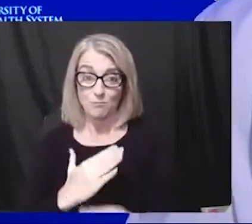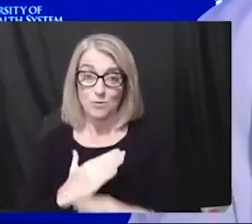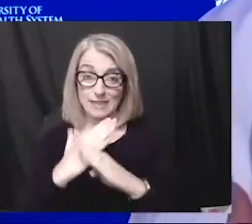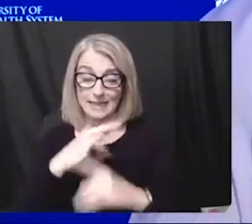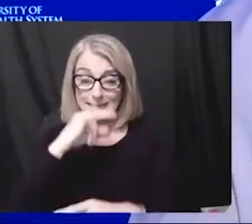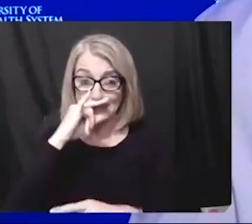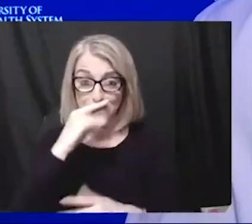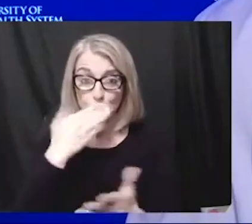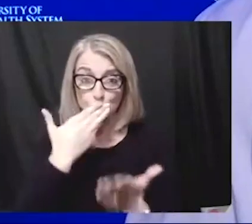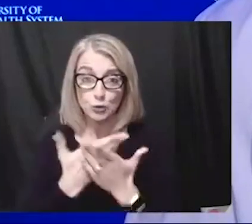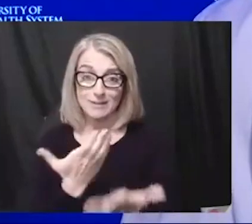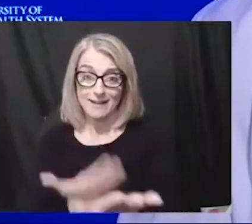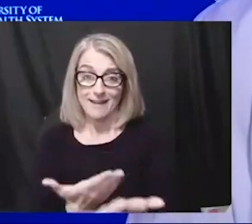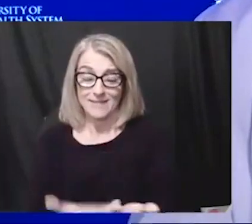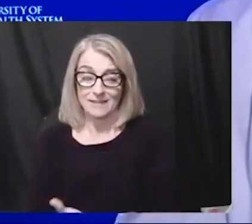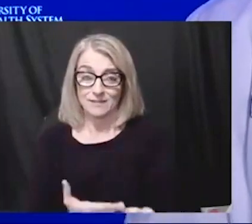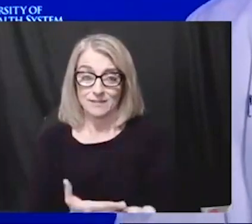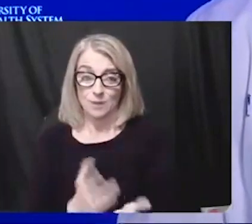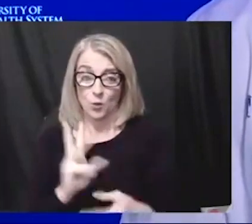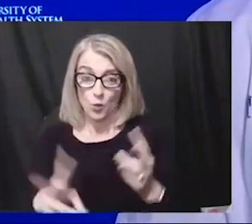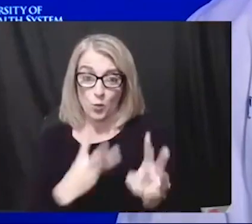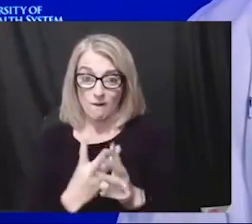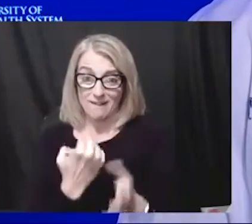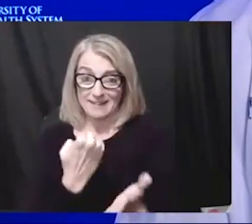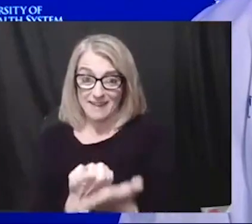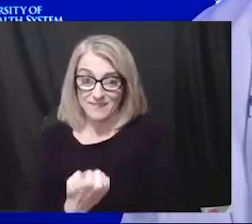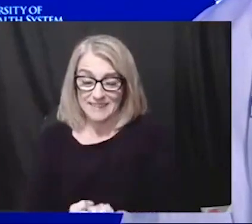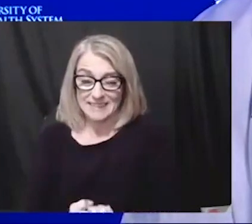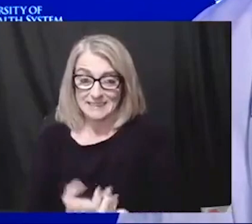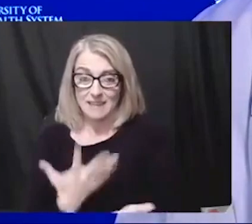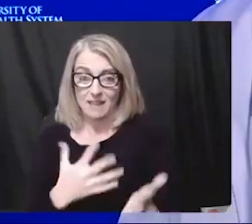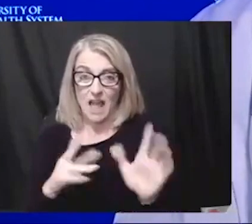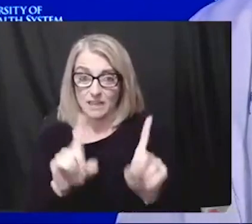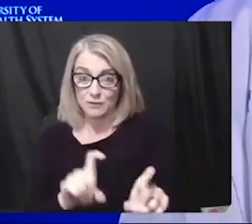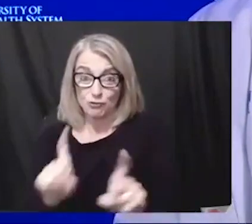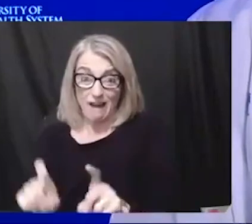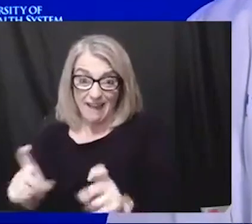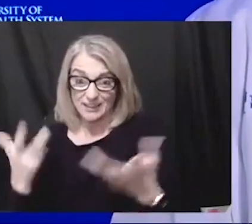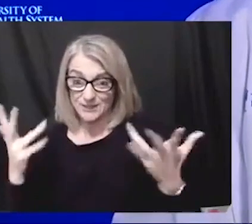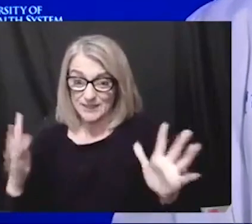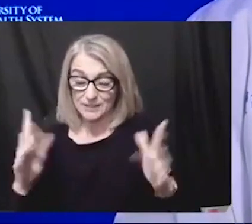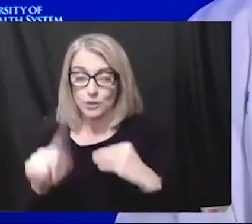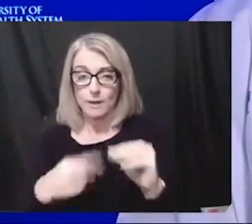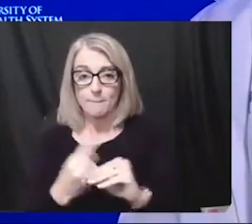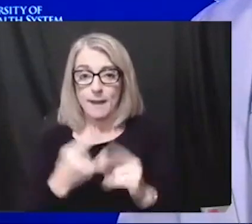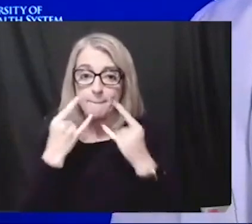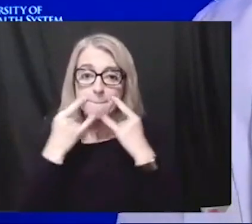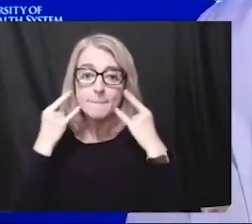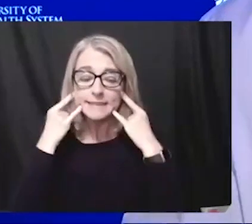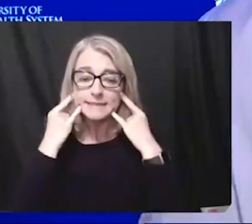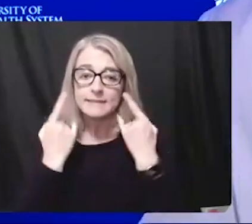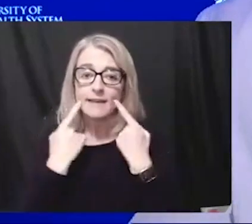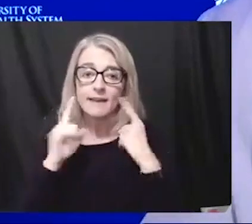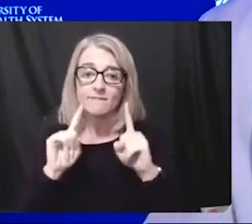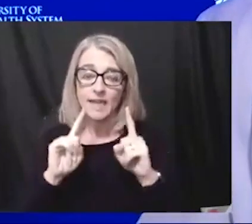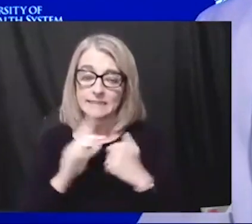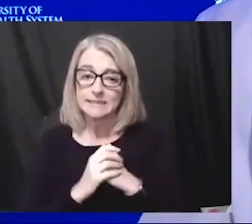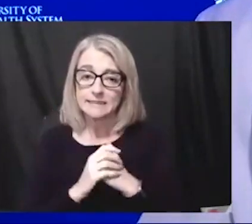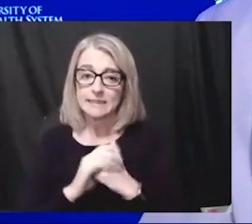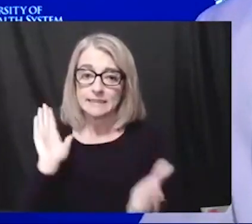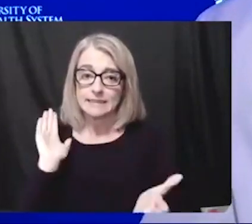unmasked. And I would just point out that the numbers in the Kansas City started dropping after we had a mask mandate in the city. And again,